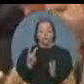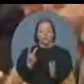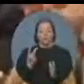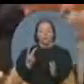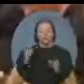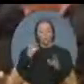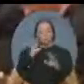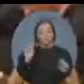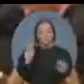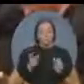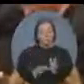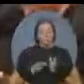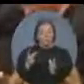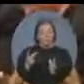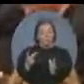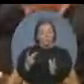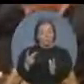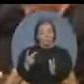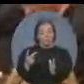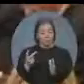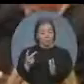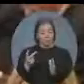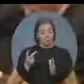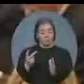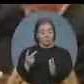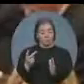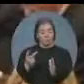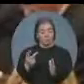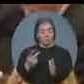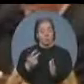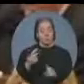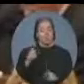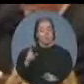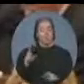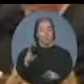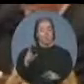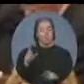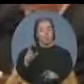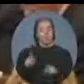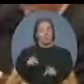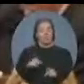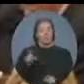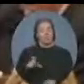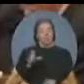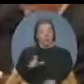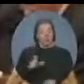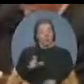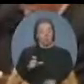Twice, Mr. Speaker, twice, solemnly, Quebecers